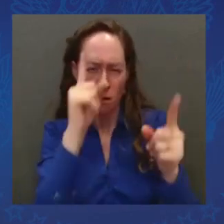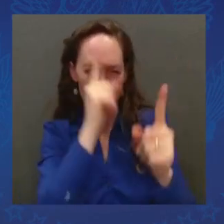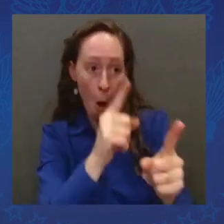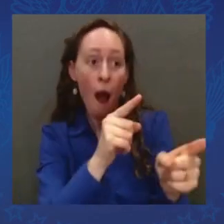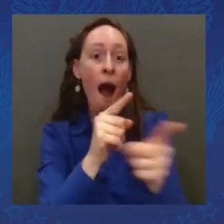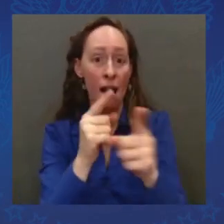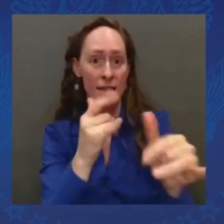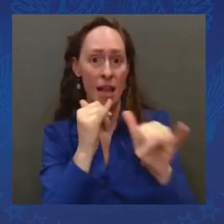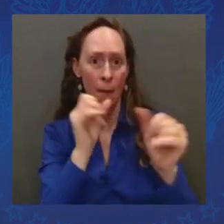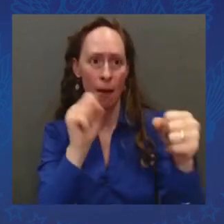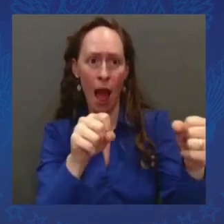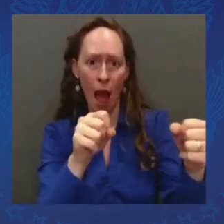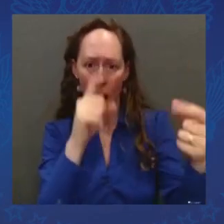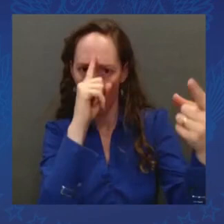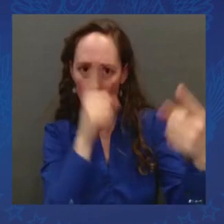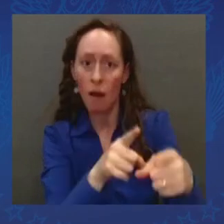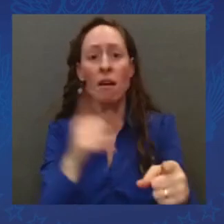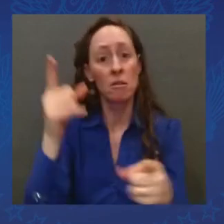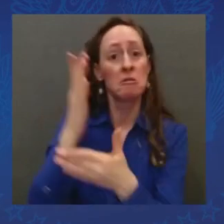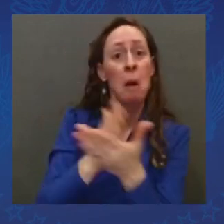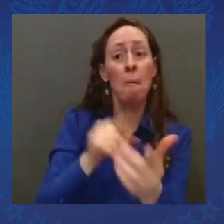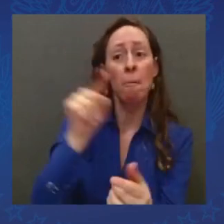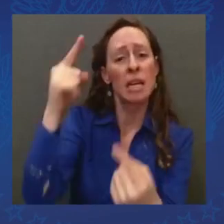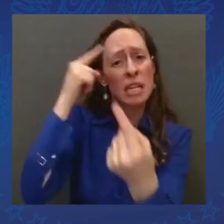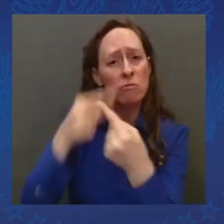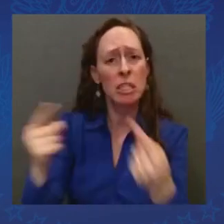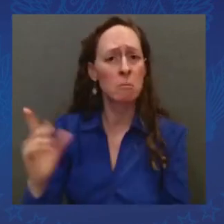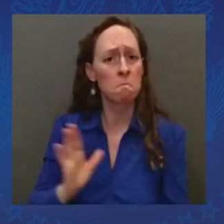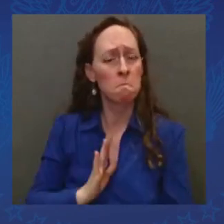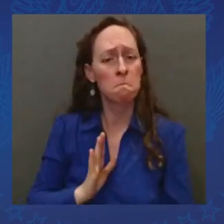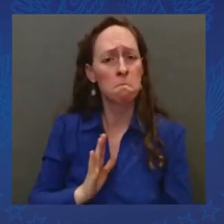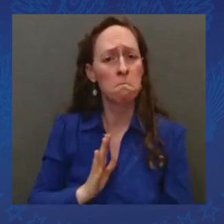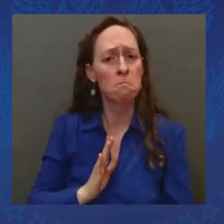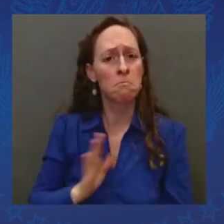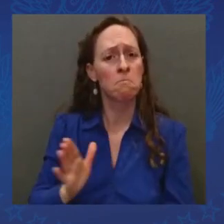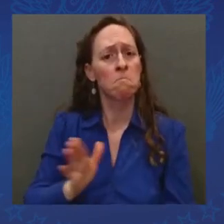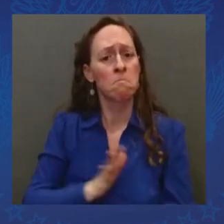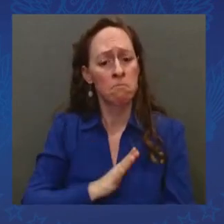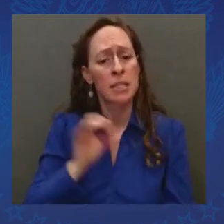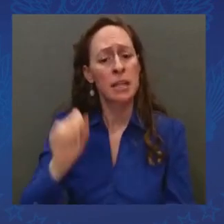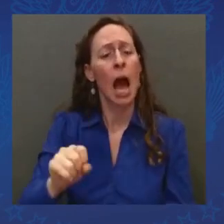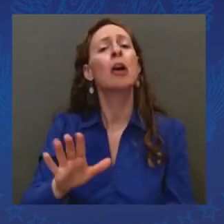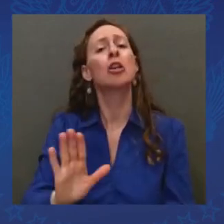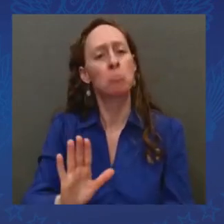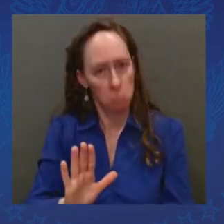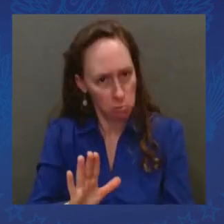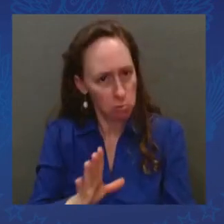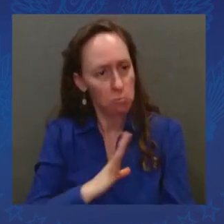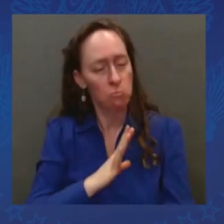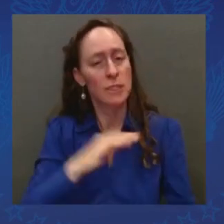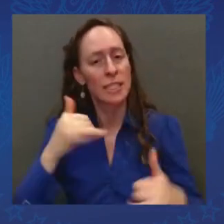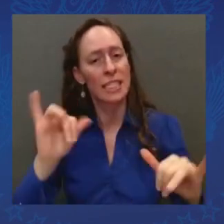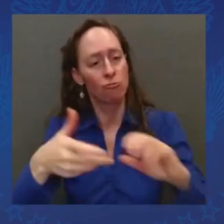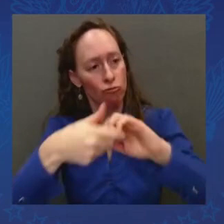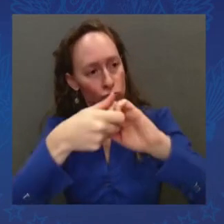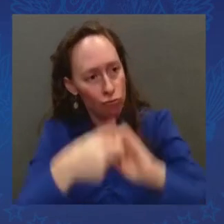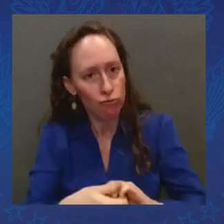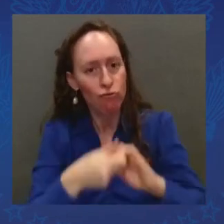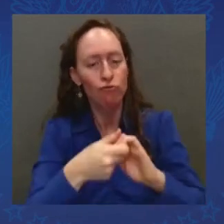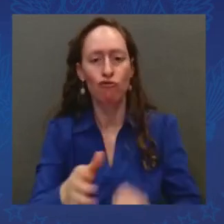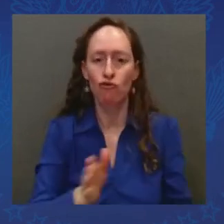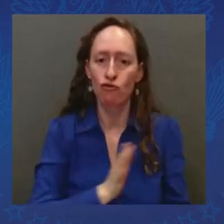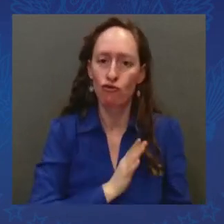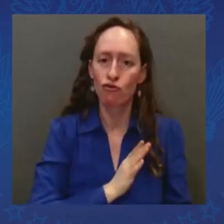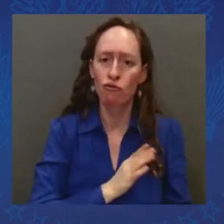find the right way for the two major countries to get along with each other. I firmly believe in the promising future of the bilateral